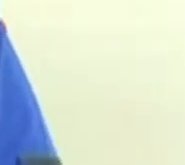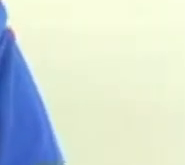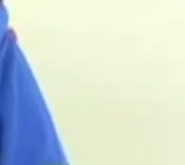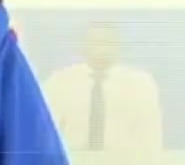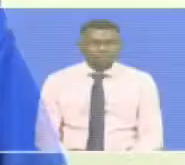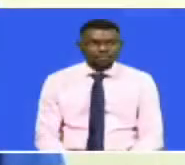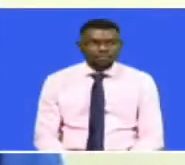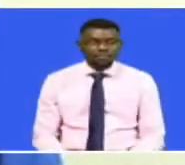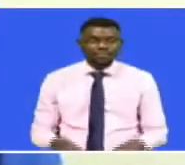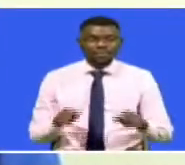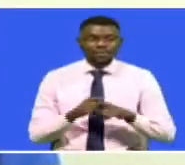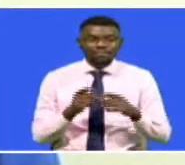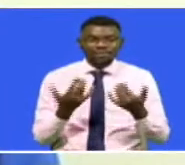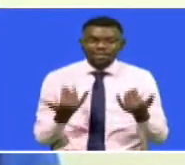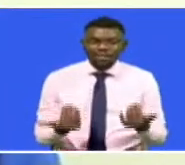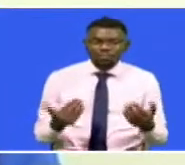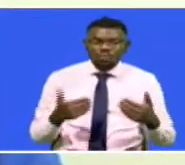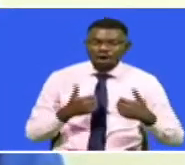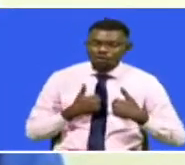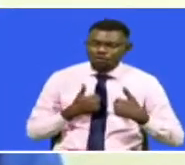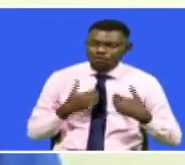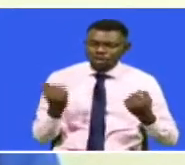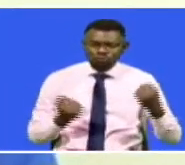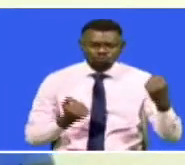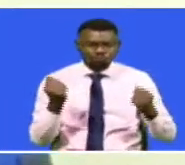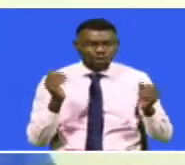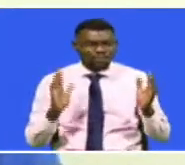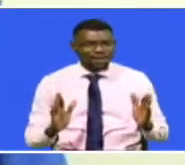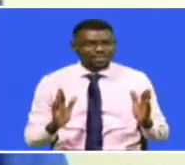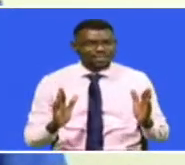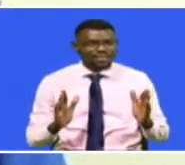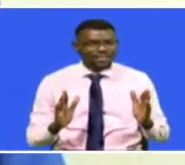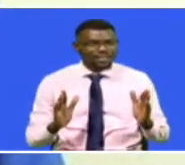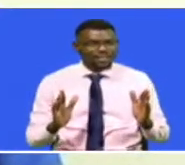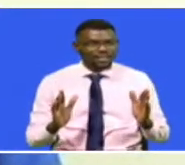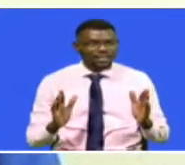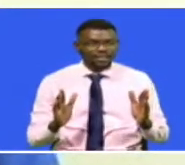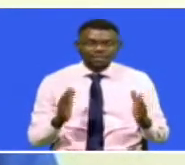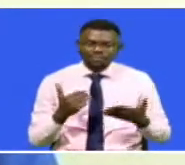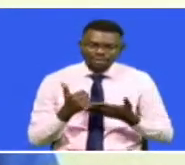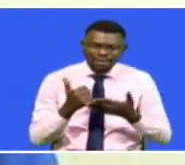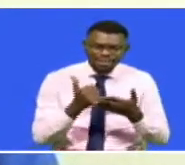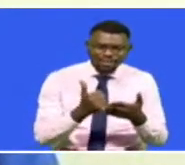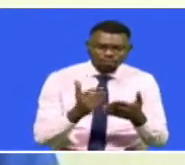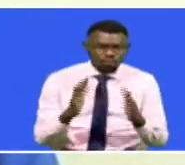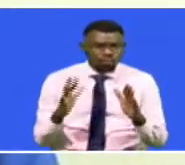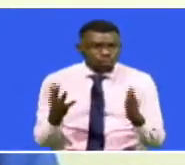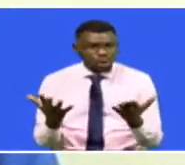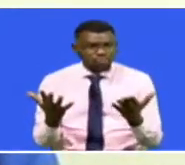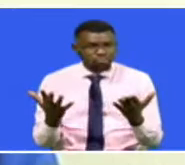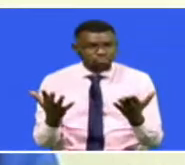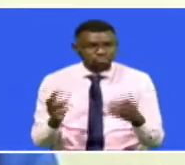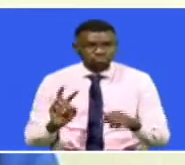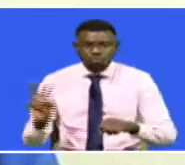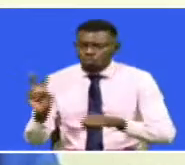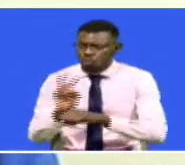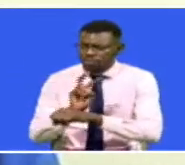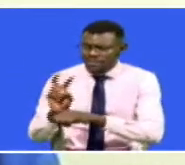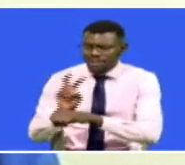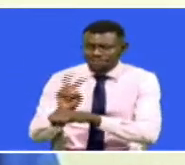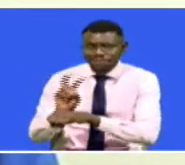We are also urging the drivers in general to ensure that they observe